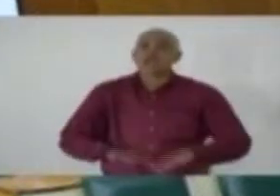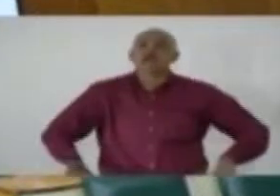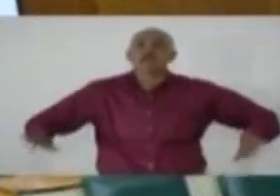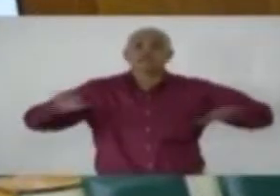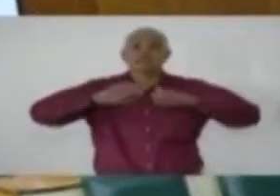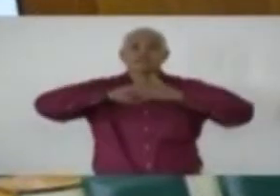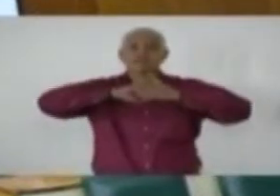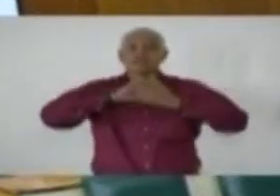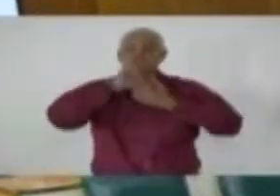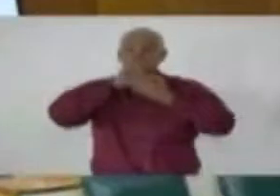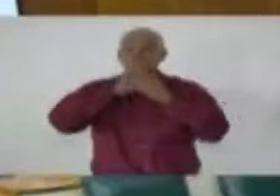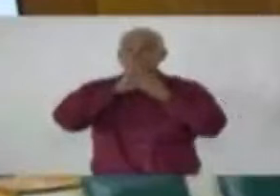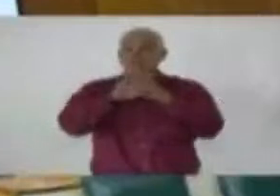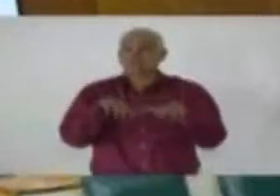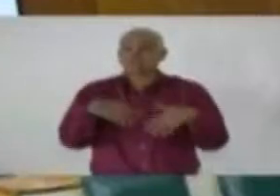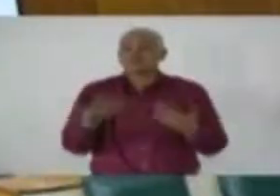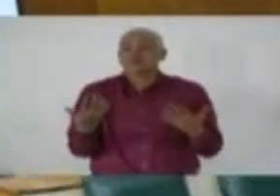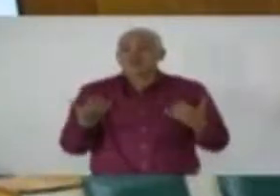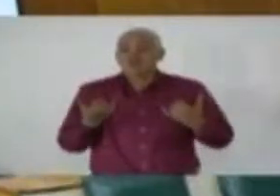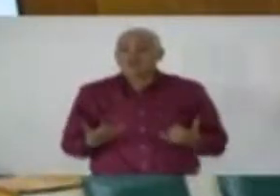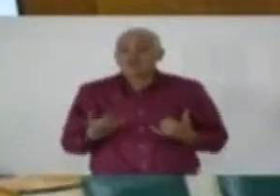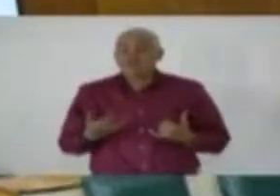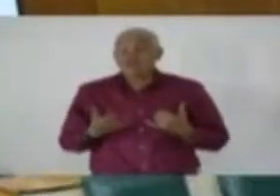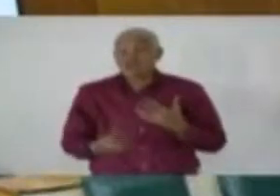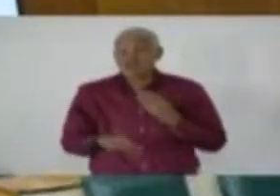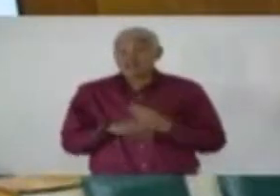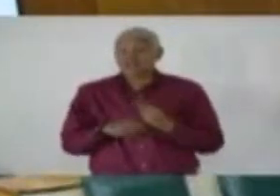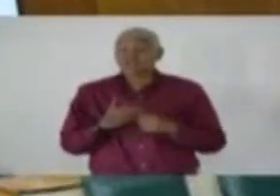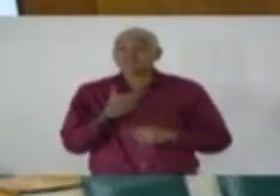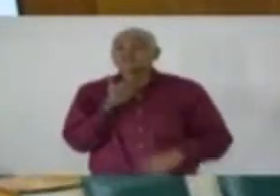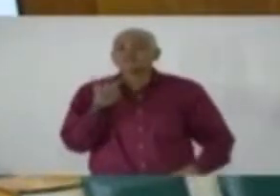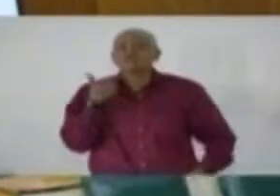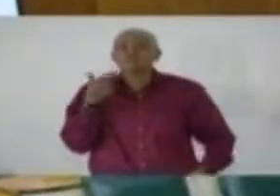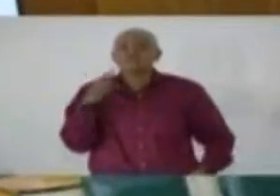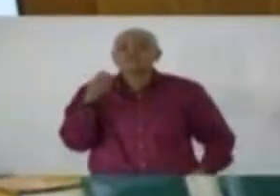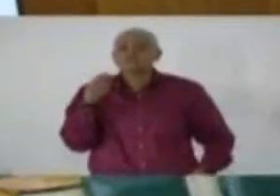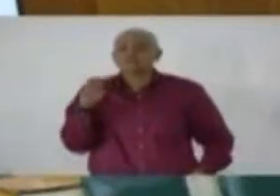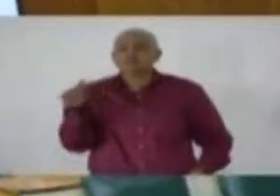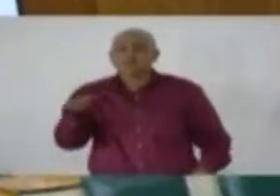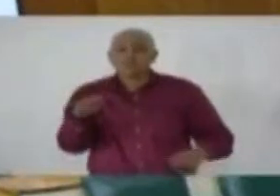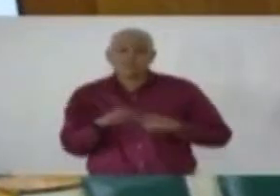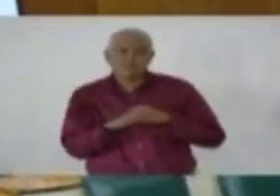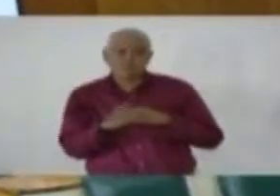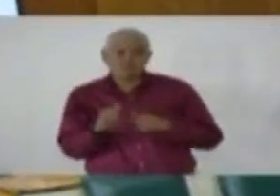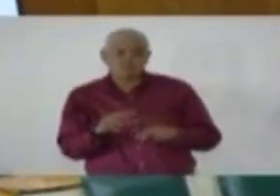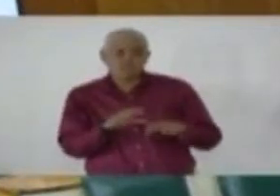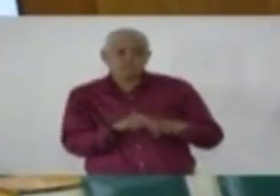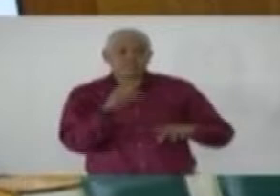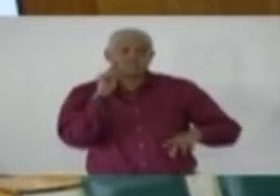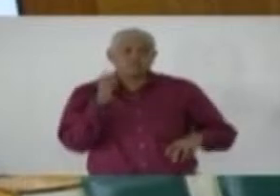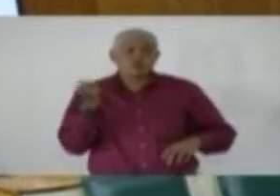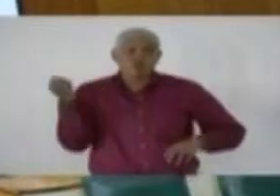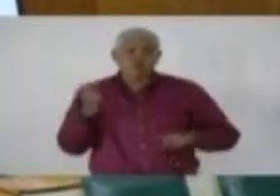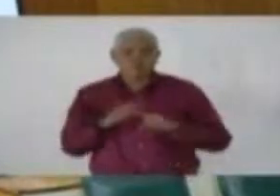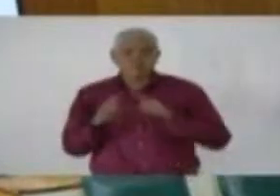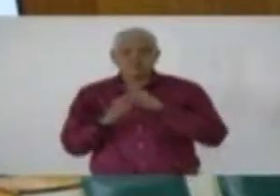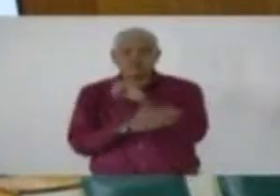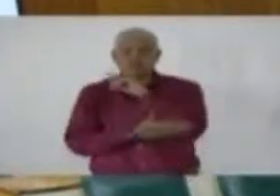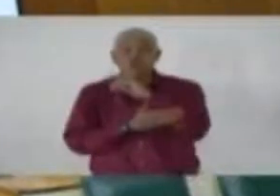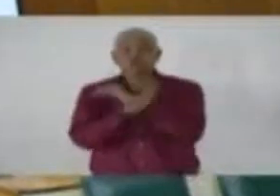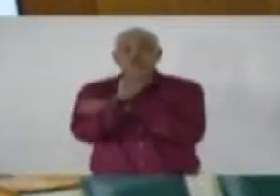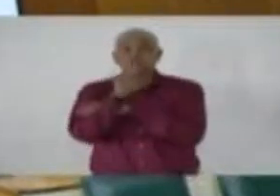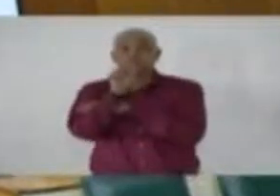in terms of current additional risk premium the market would seek to attach for holding different countries'